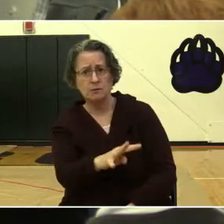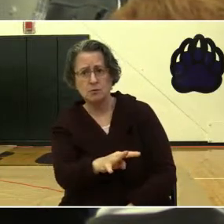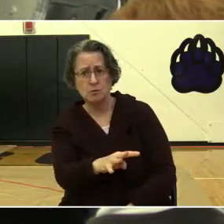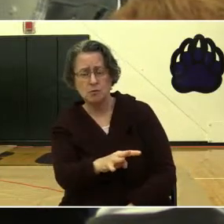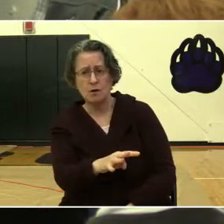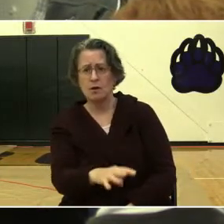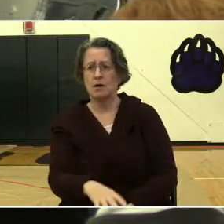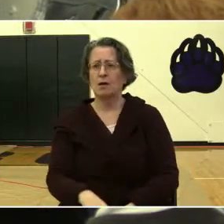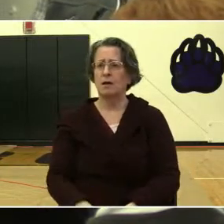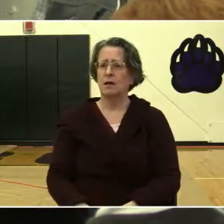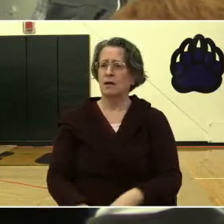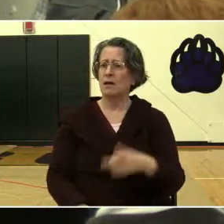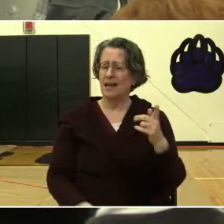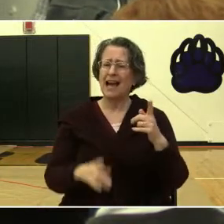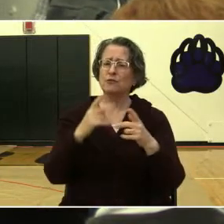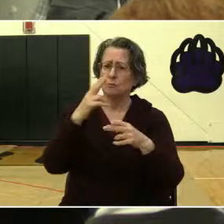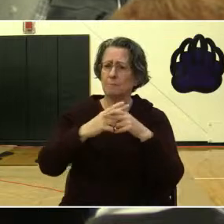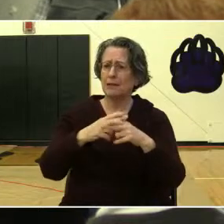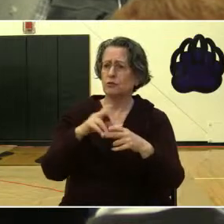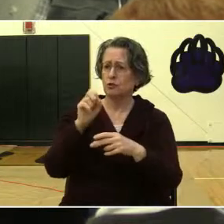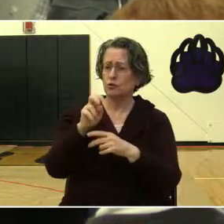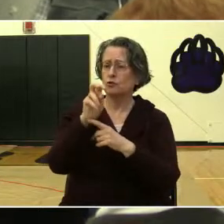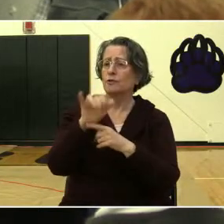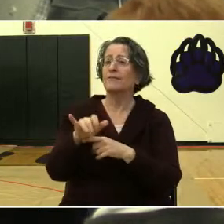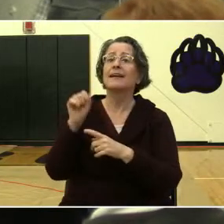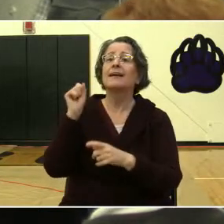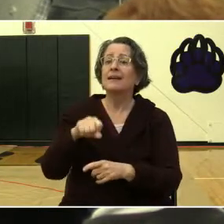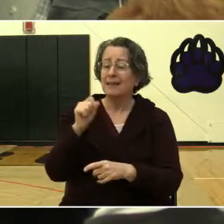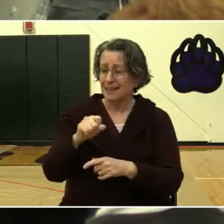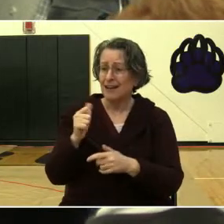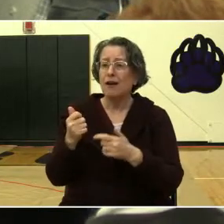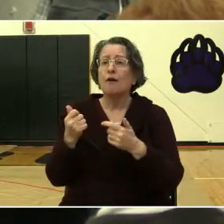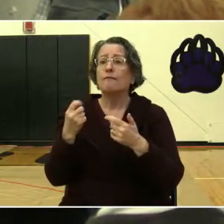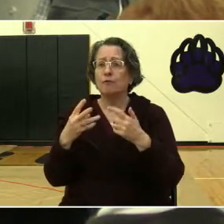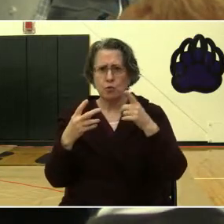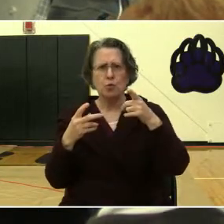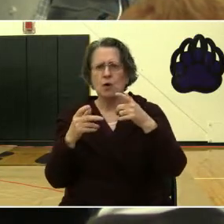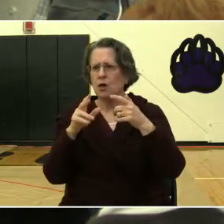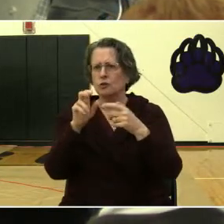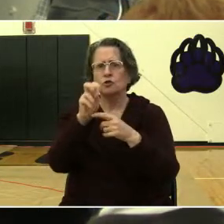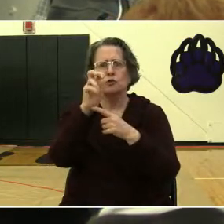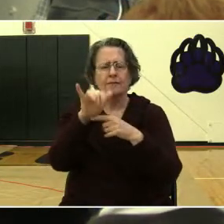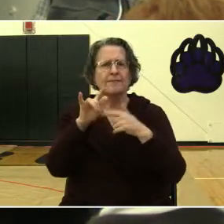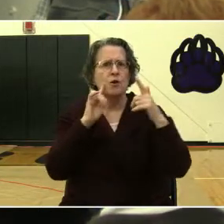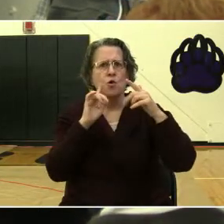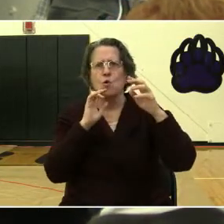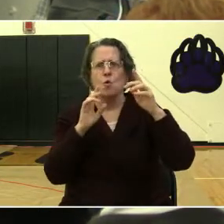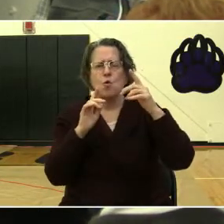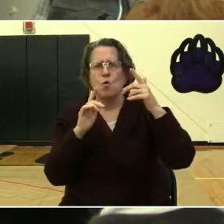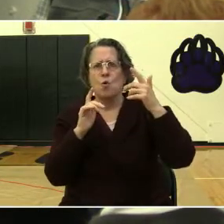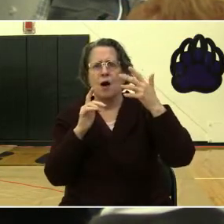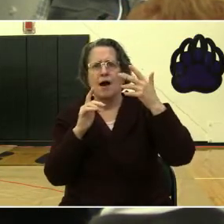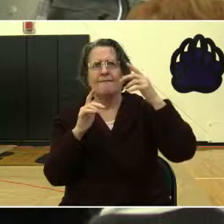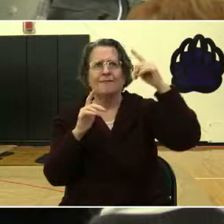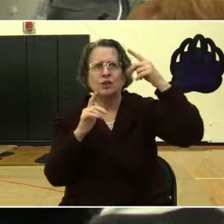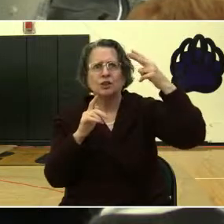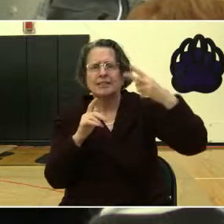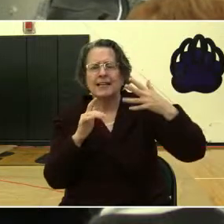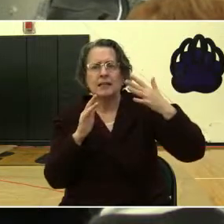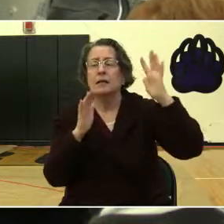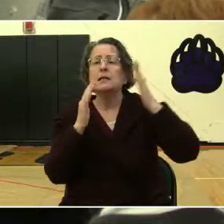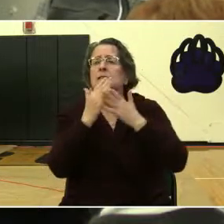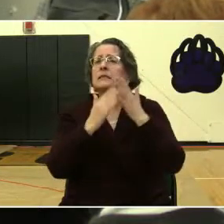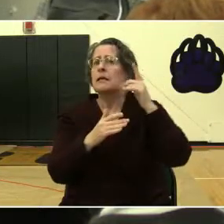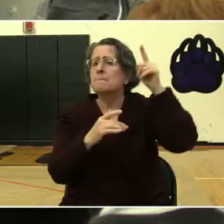responses to some surveys uh because there were a couple of items that were high on those surveys that the select did not fund through its arpa